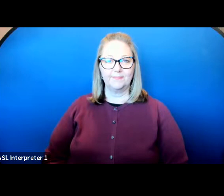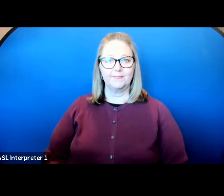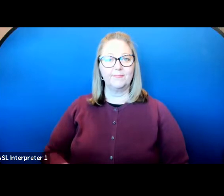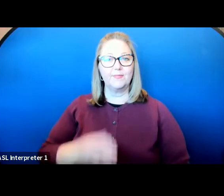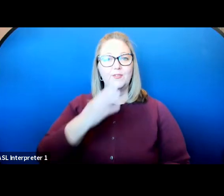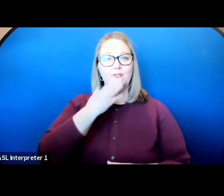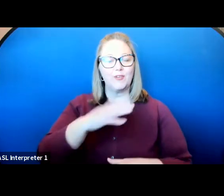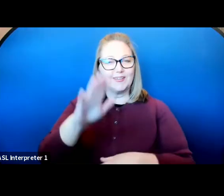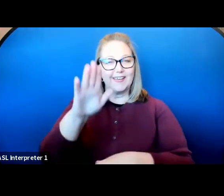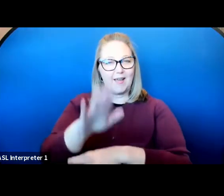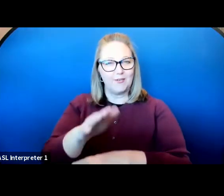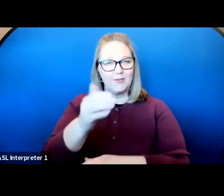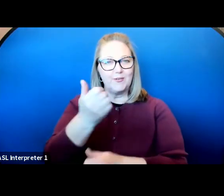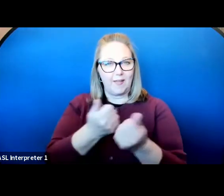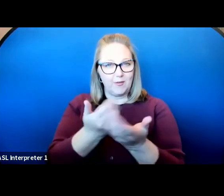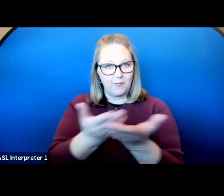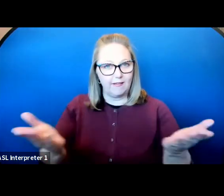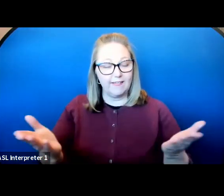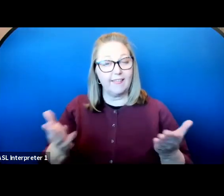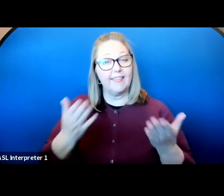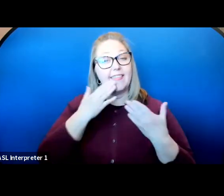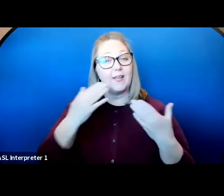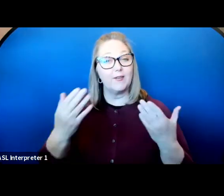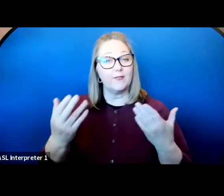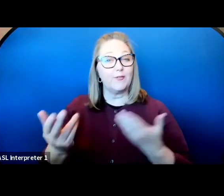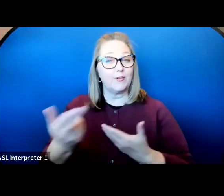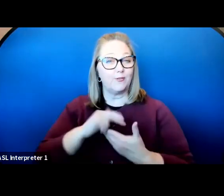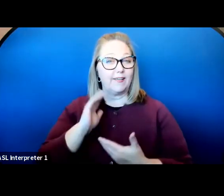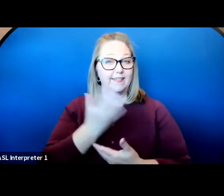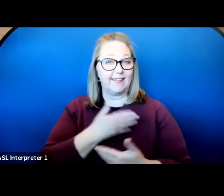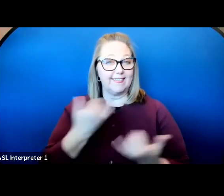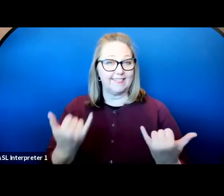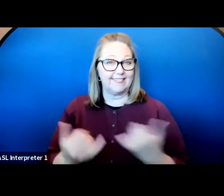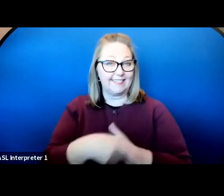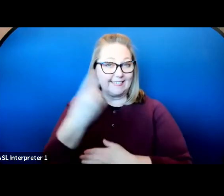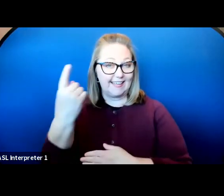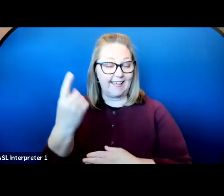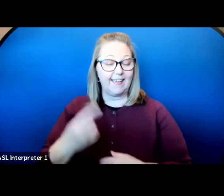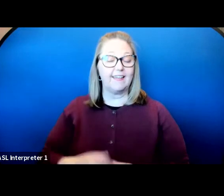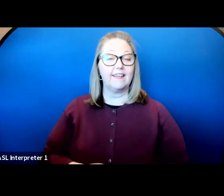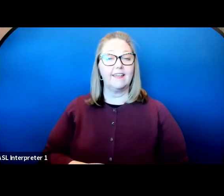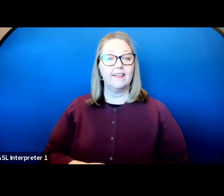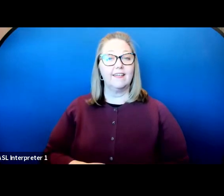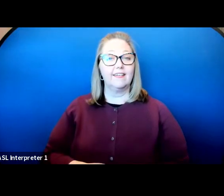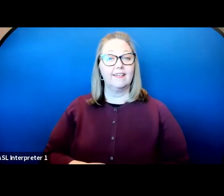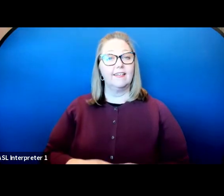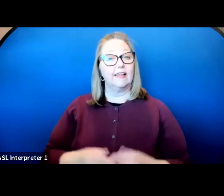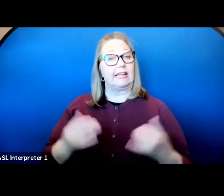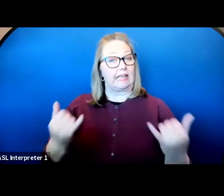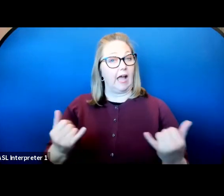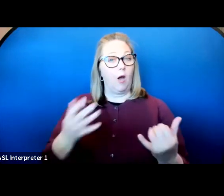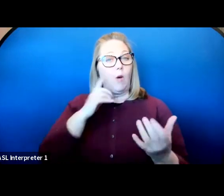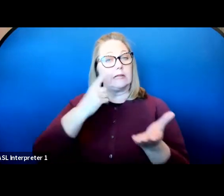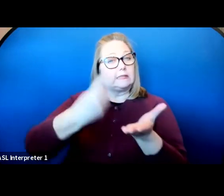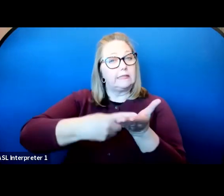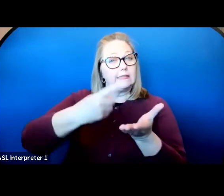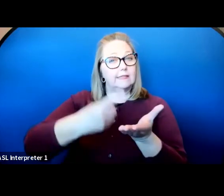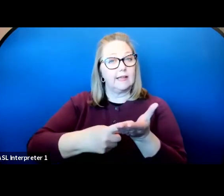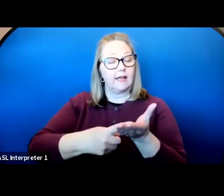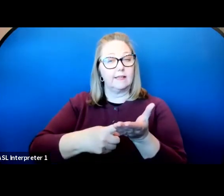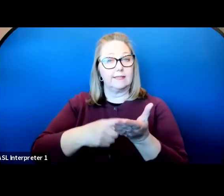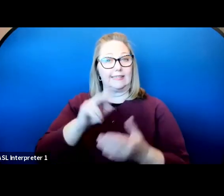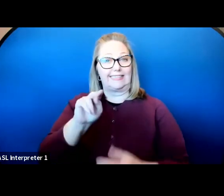Good afternoon, everyone. Thank you for being here with me today. I want to come before you today to talk about Nevada's